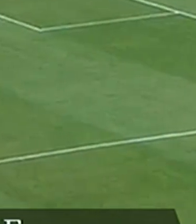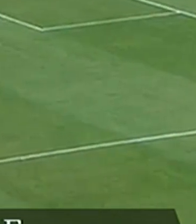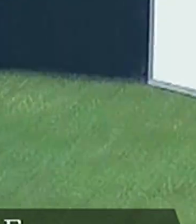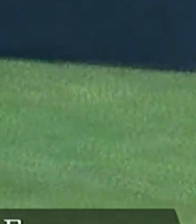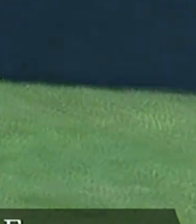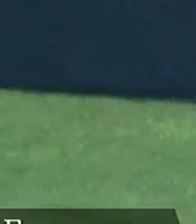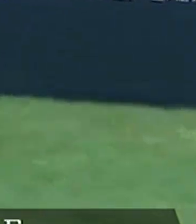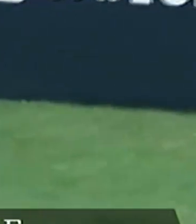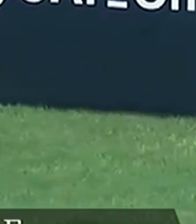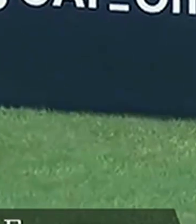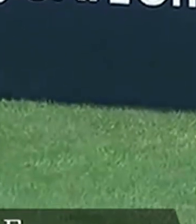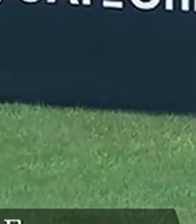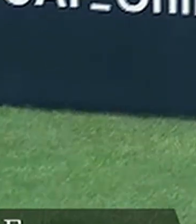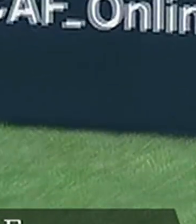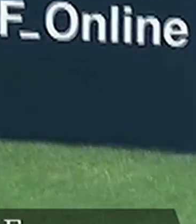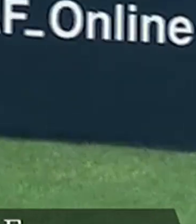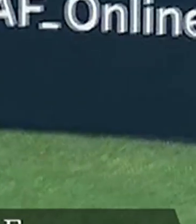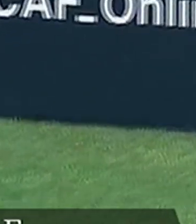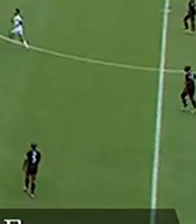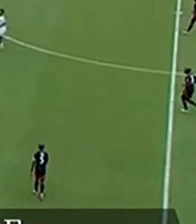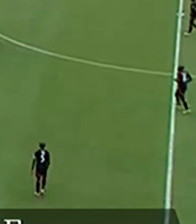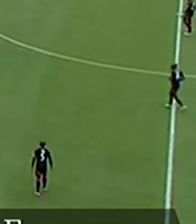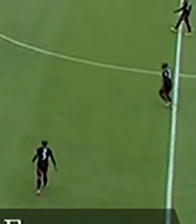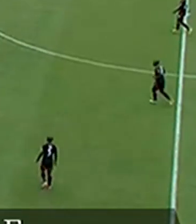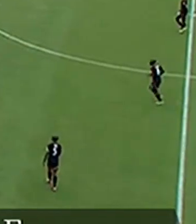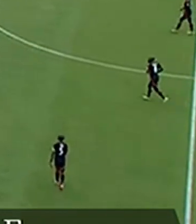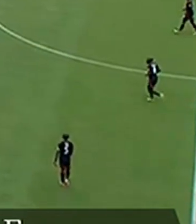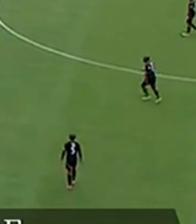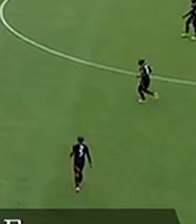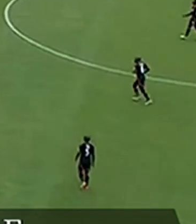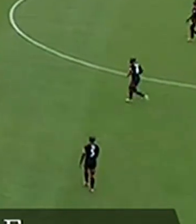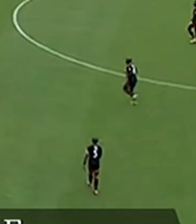e tona manga fa e sirele boile mo fokenga